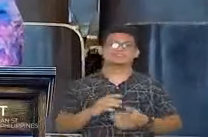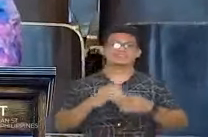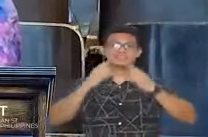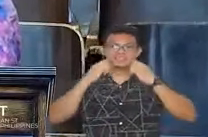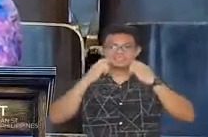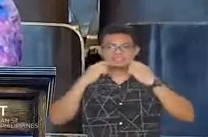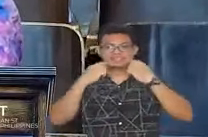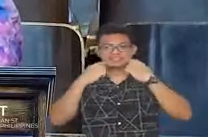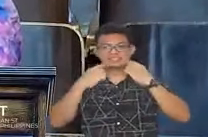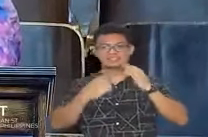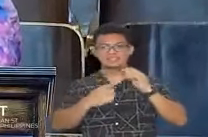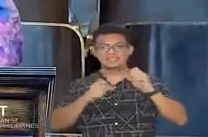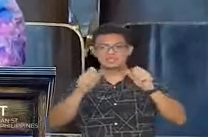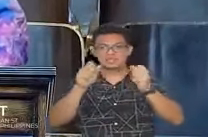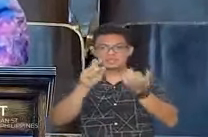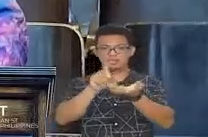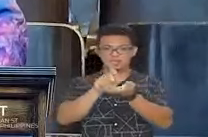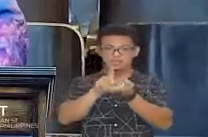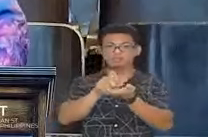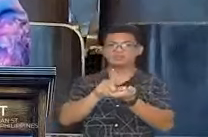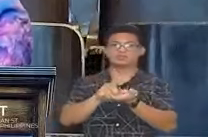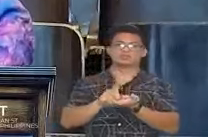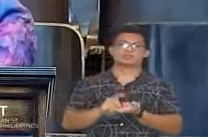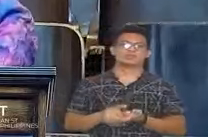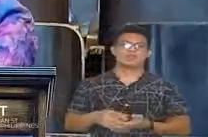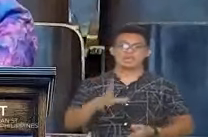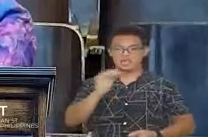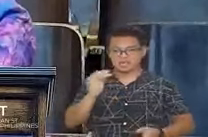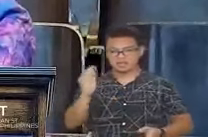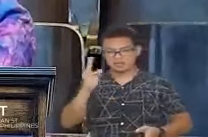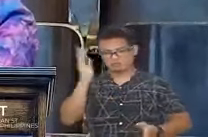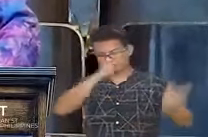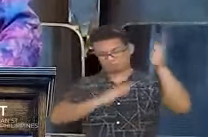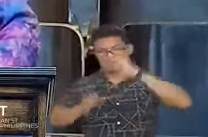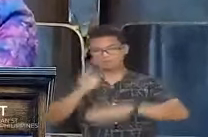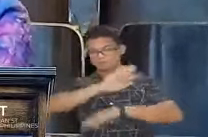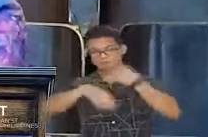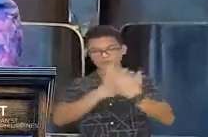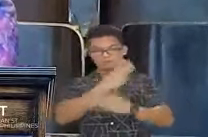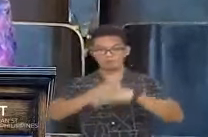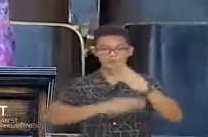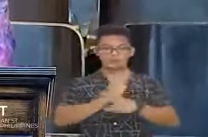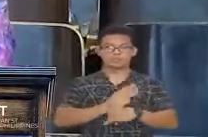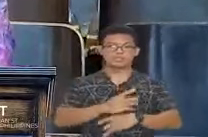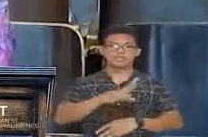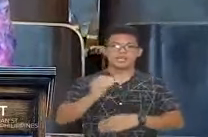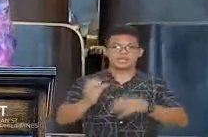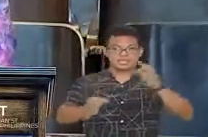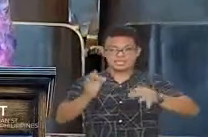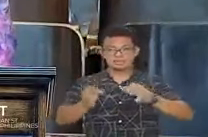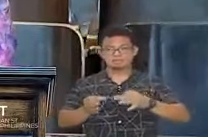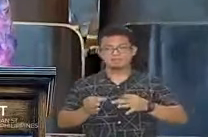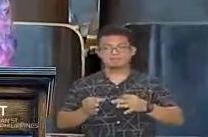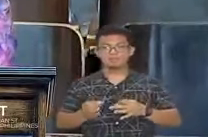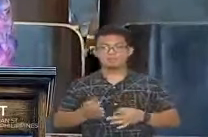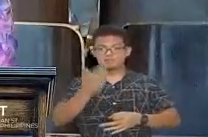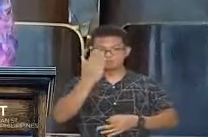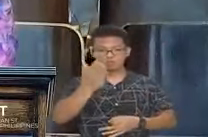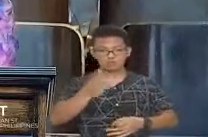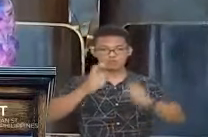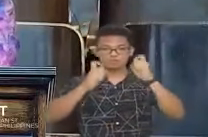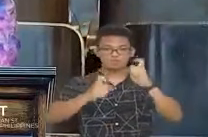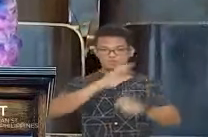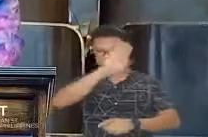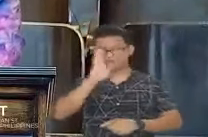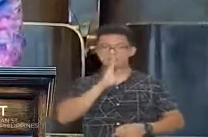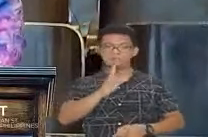And can you imagine every year you see murders like that? Problems all over the world. But my friend, if you are a Christian, you should never be